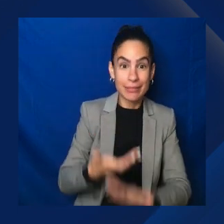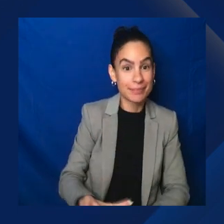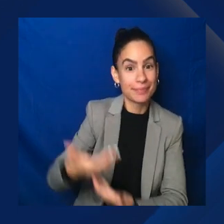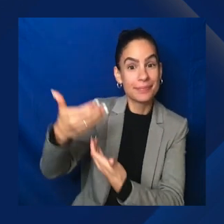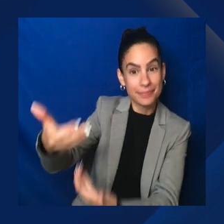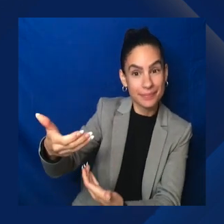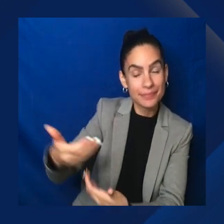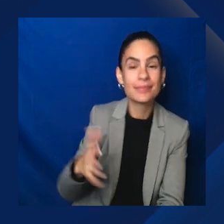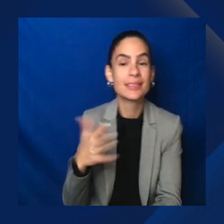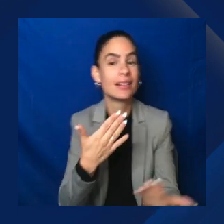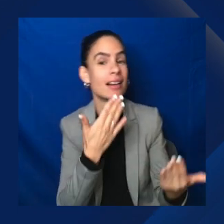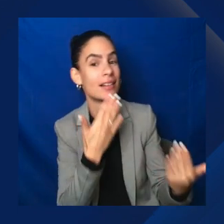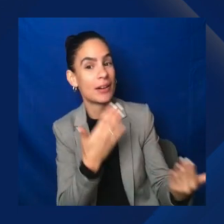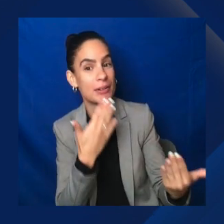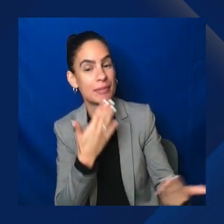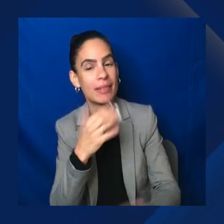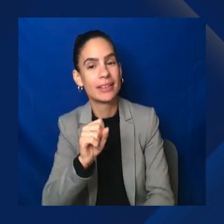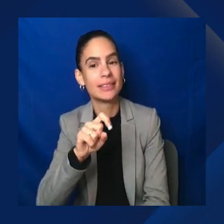but I wanted,